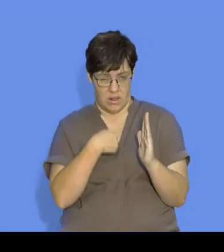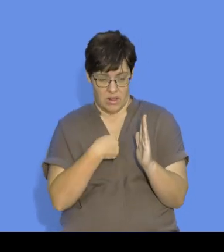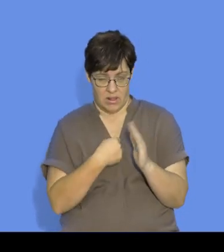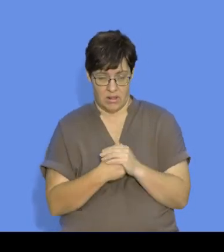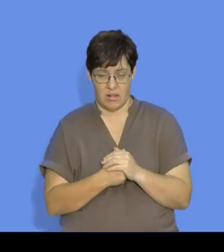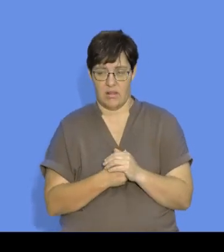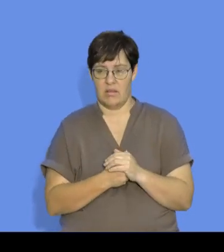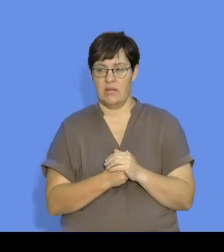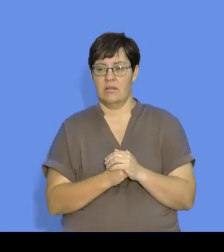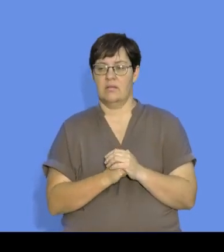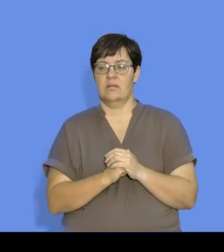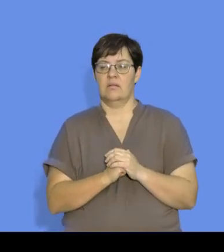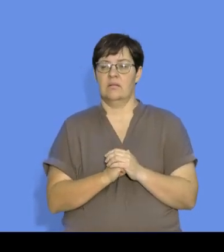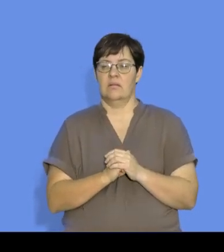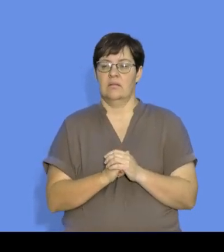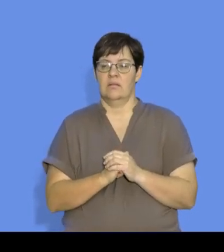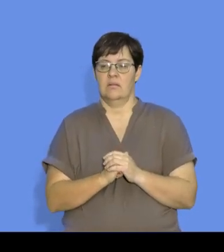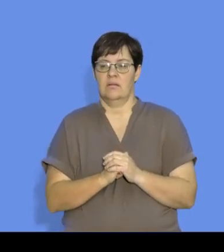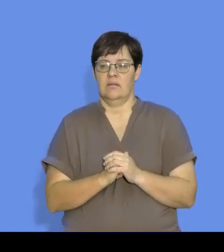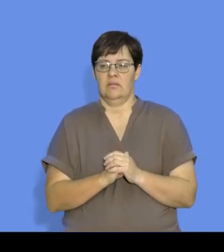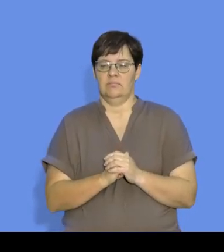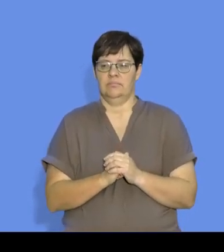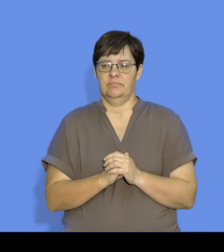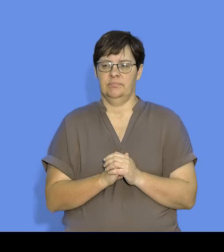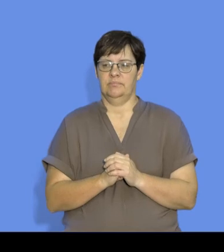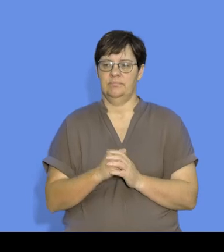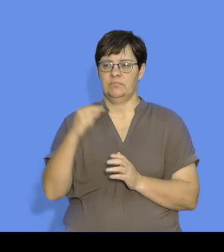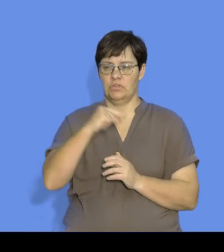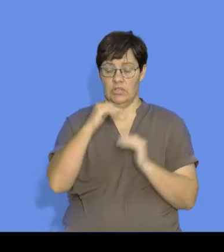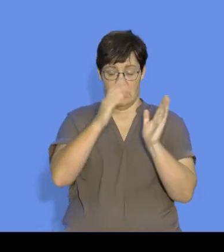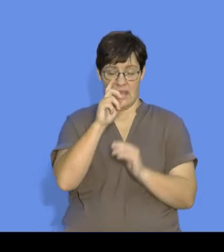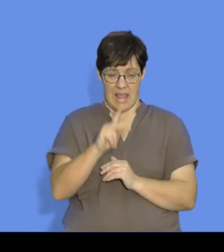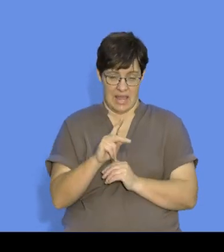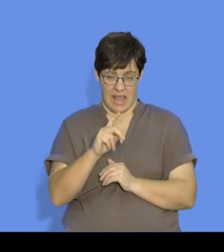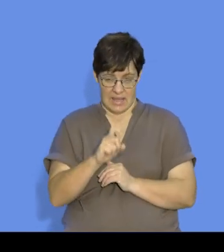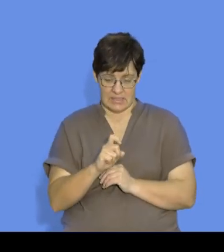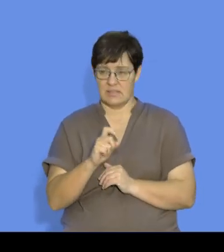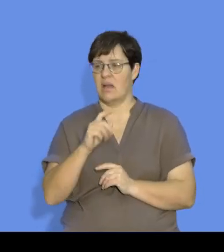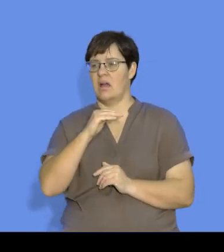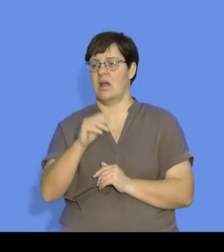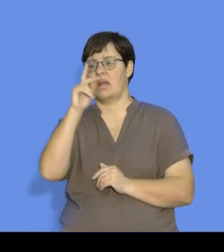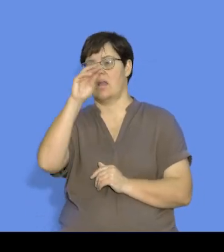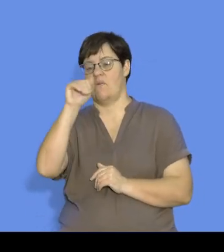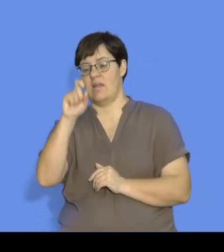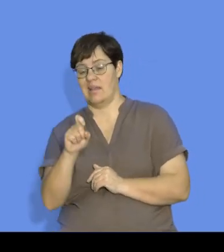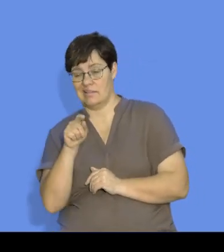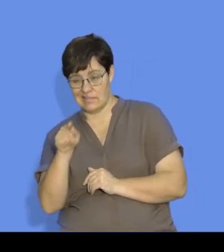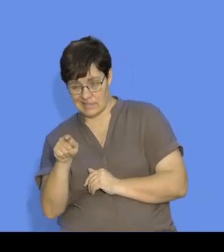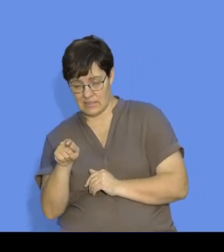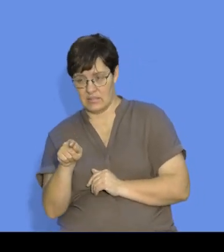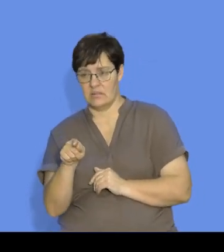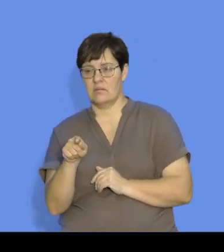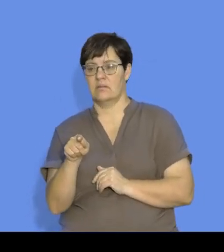And then the graph of g of x, which is k over x,